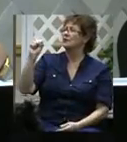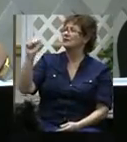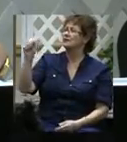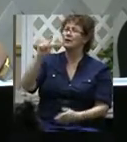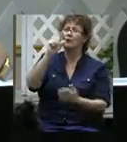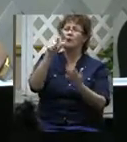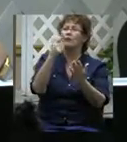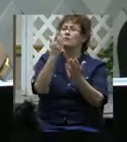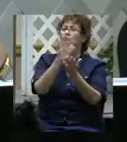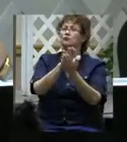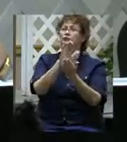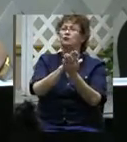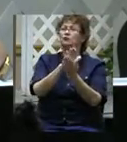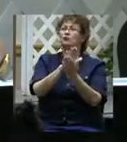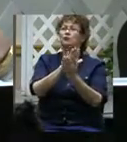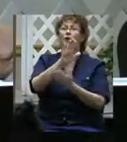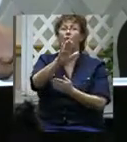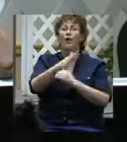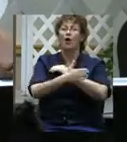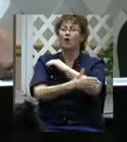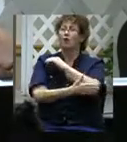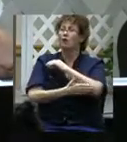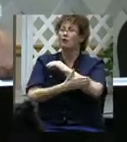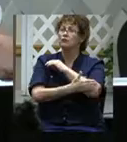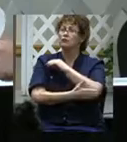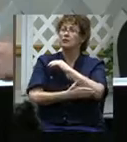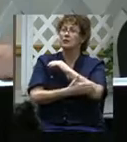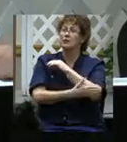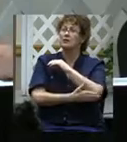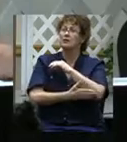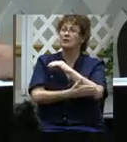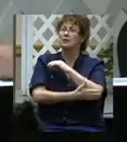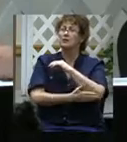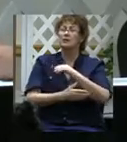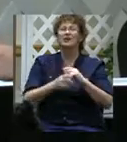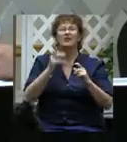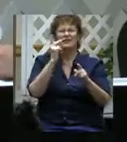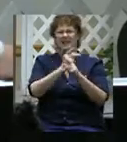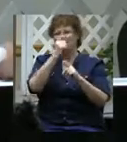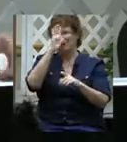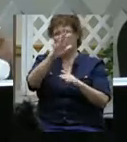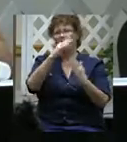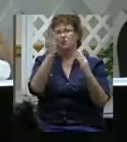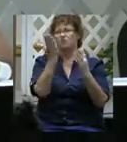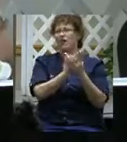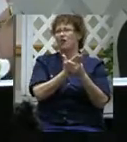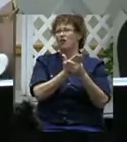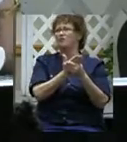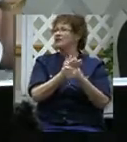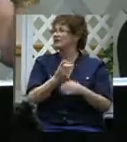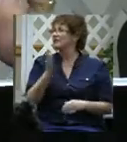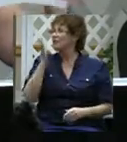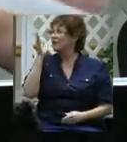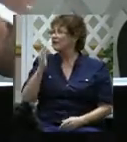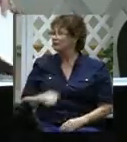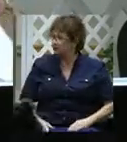did you finish in their home country, and so on and so forth. So you can just keep it for your references for the